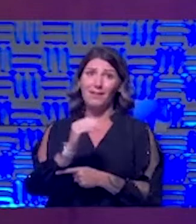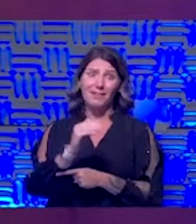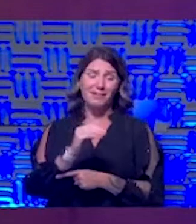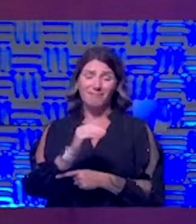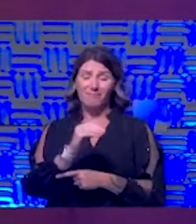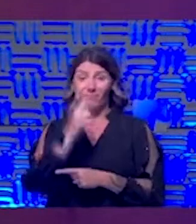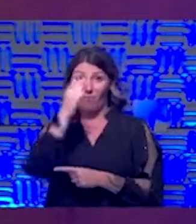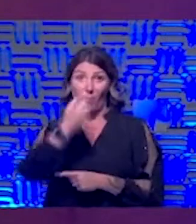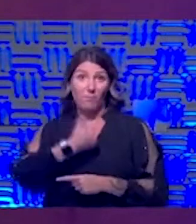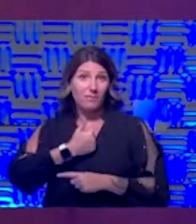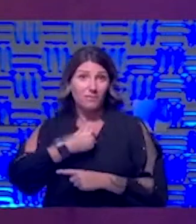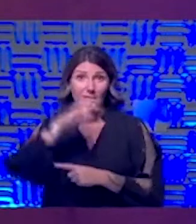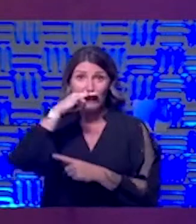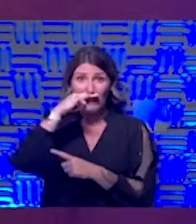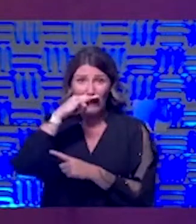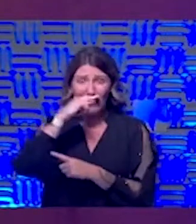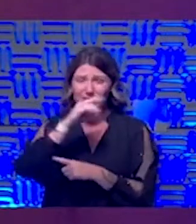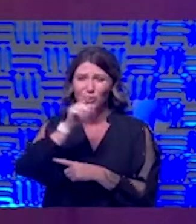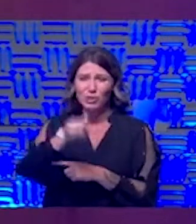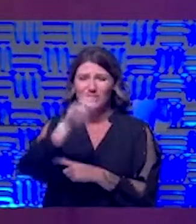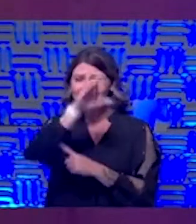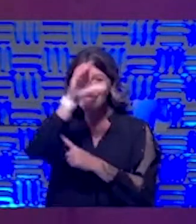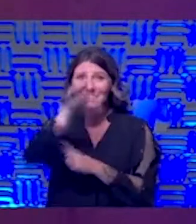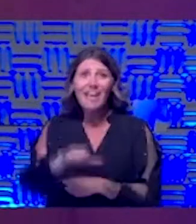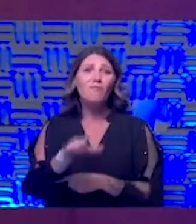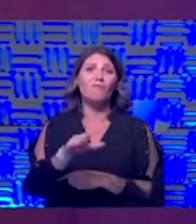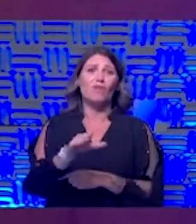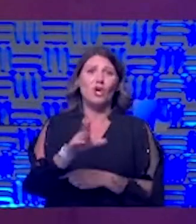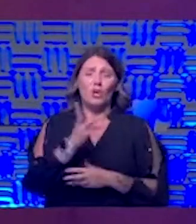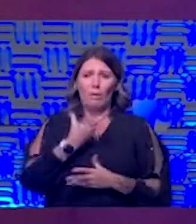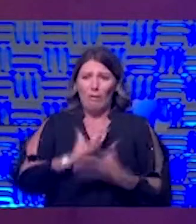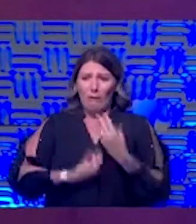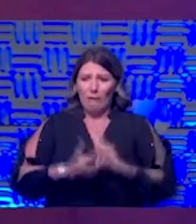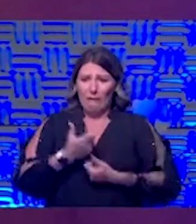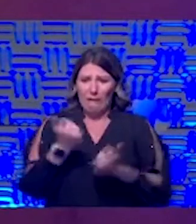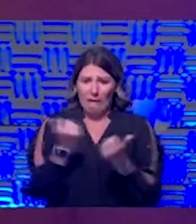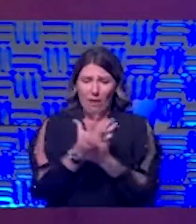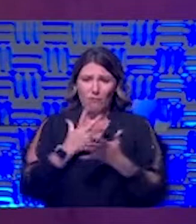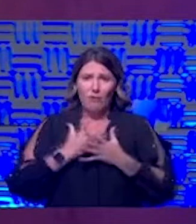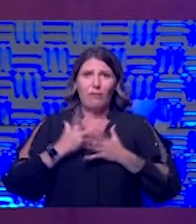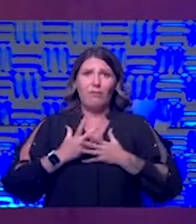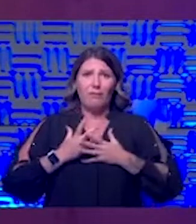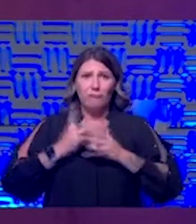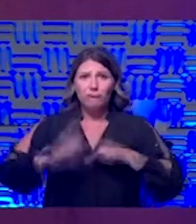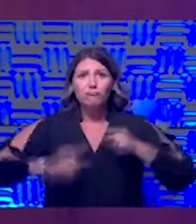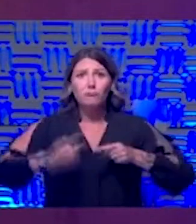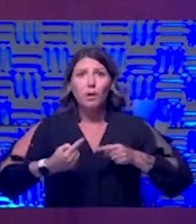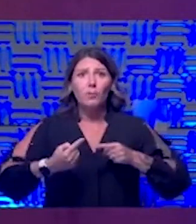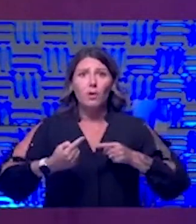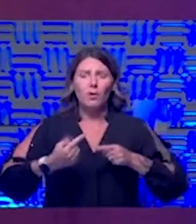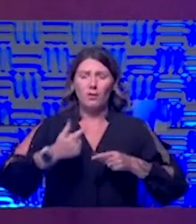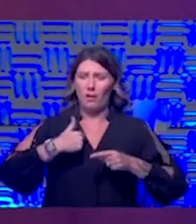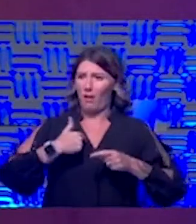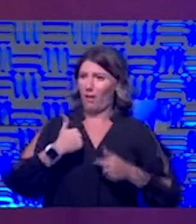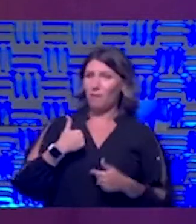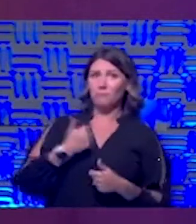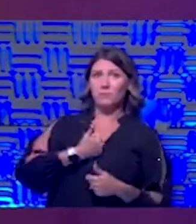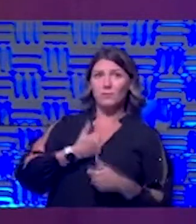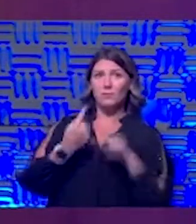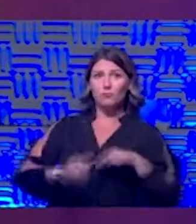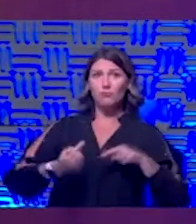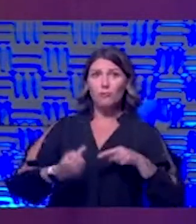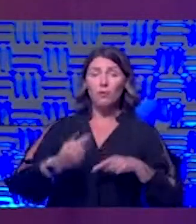And so all these things that I had suppressed all of a sudden really reared up, and I was having a hard time with it. My wife was the one